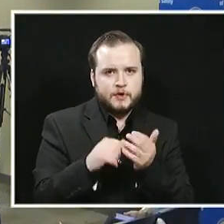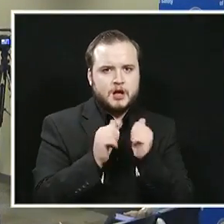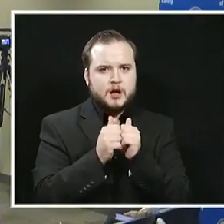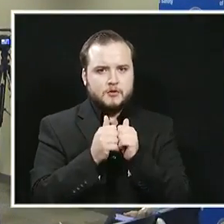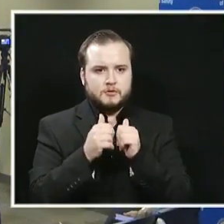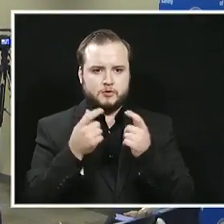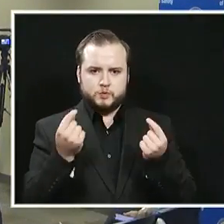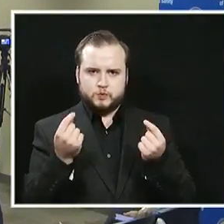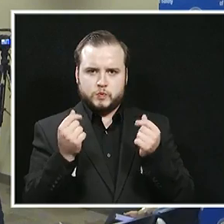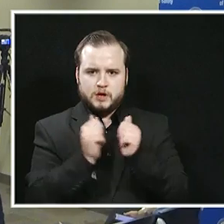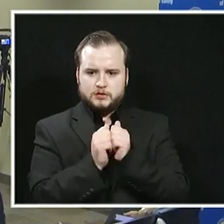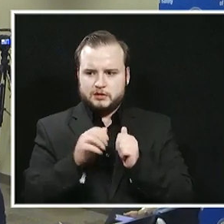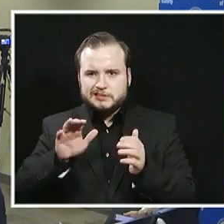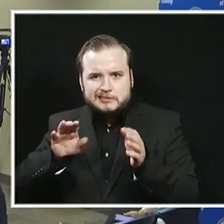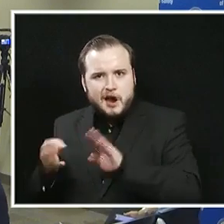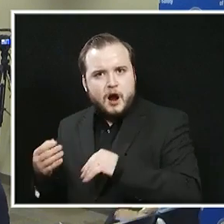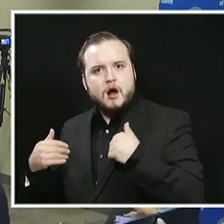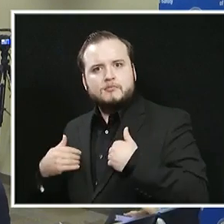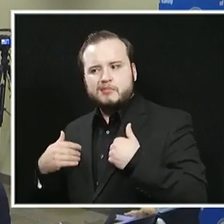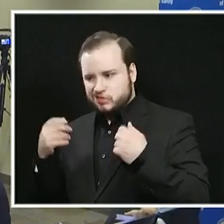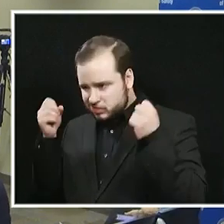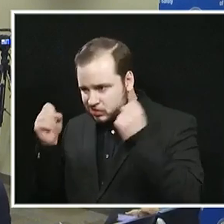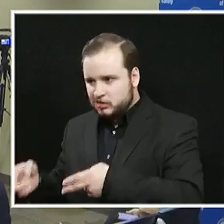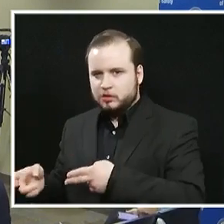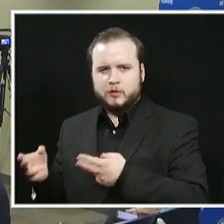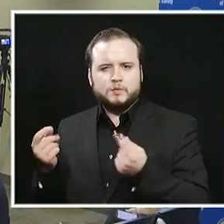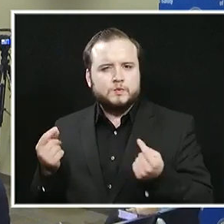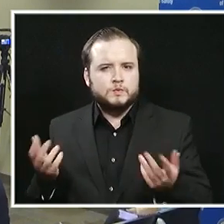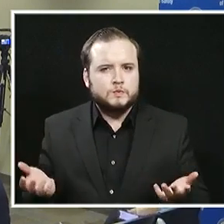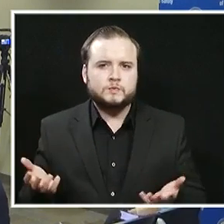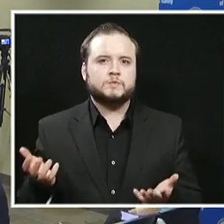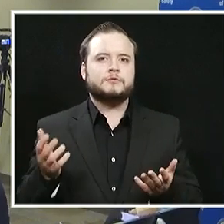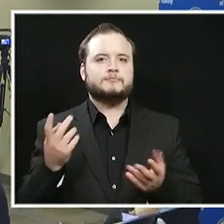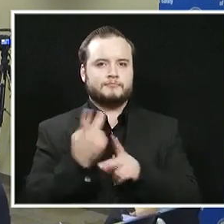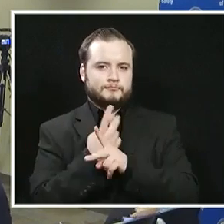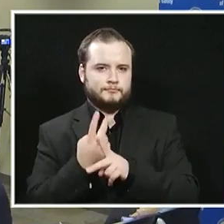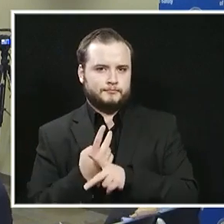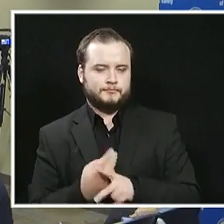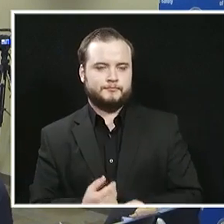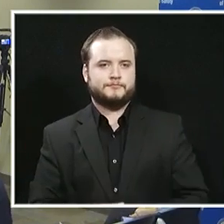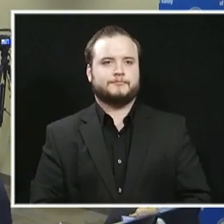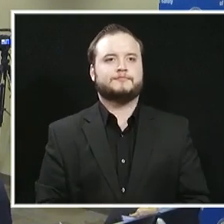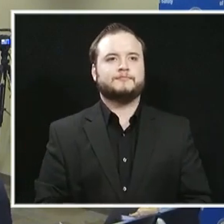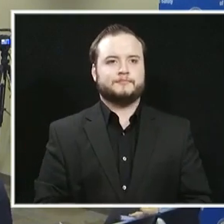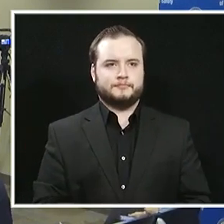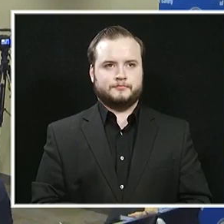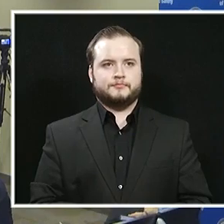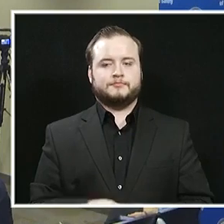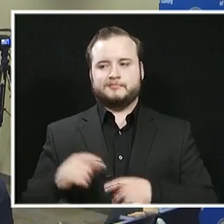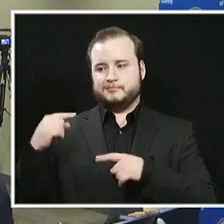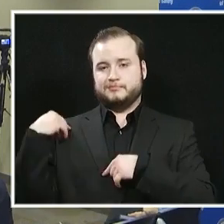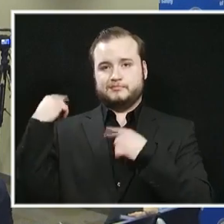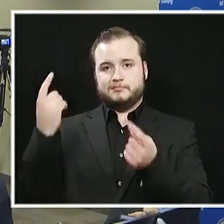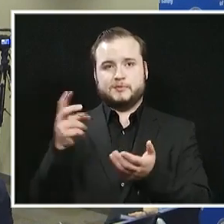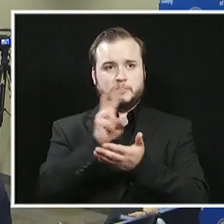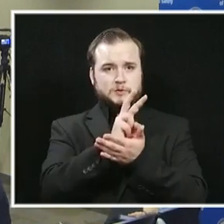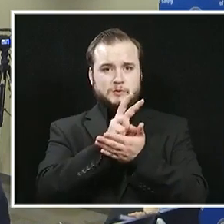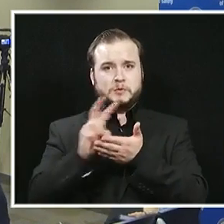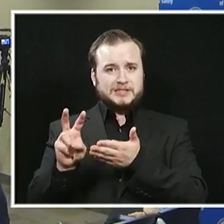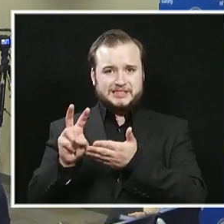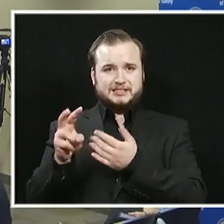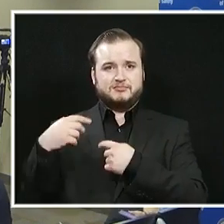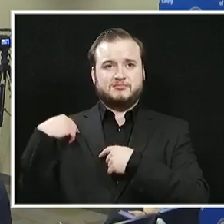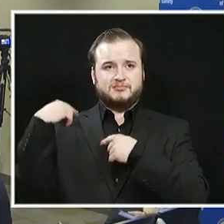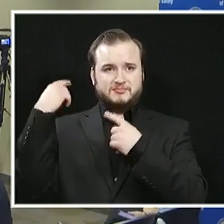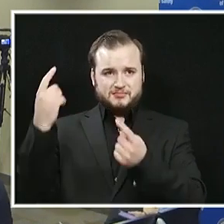similar question about modeling. It's been at least 3 weeks since we've gotten any public information on the model that is